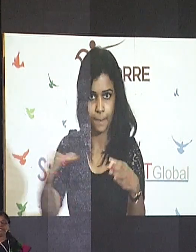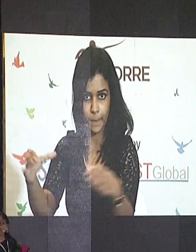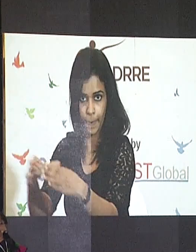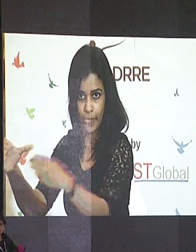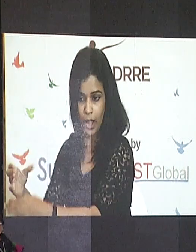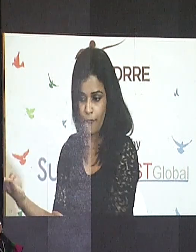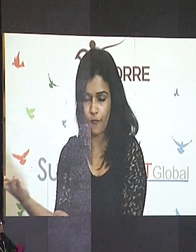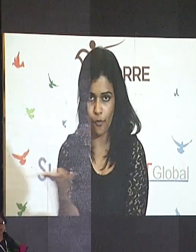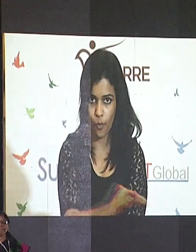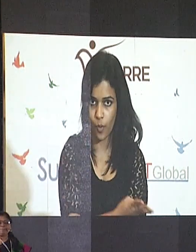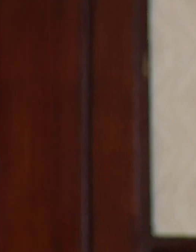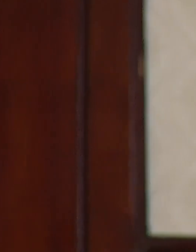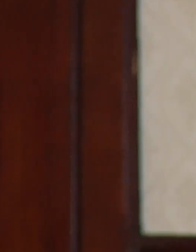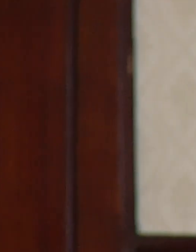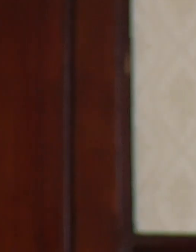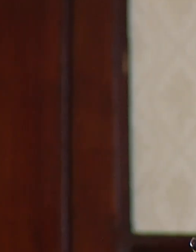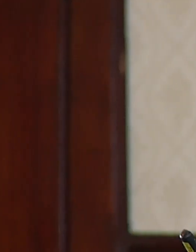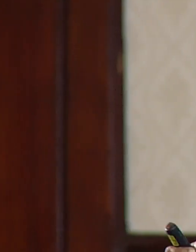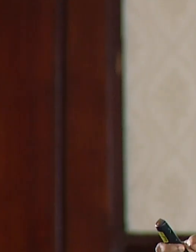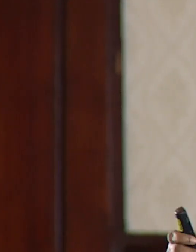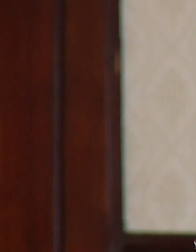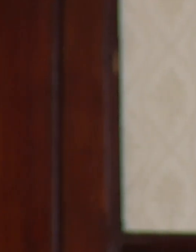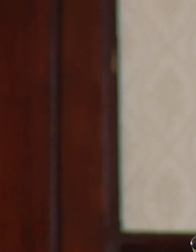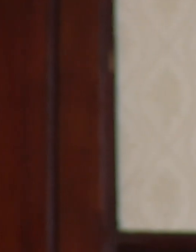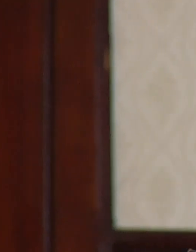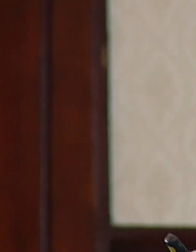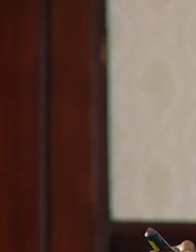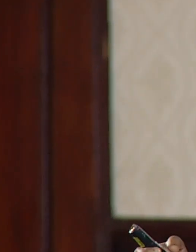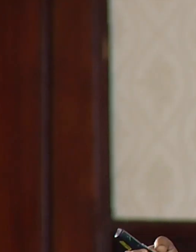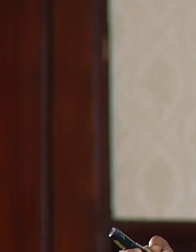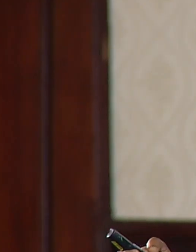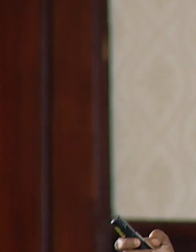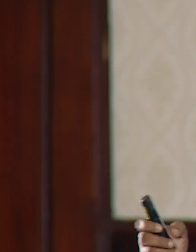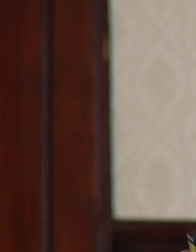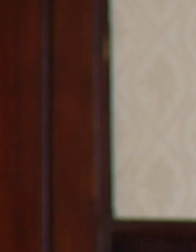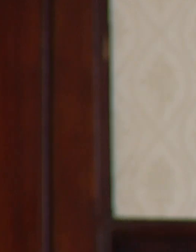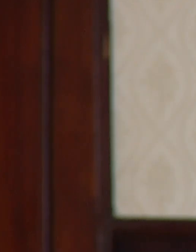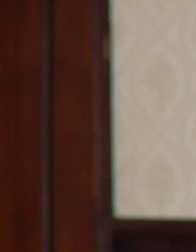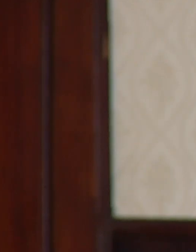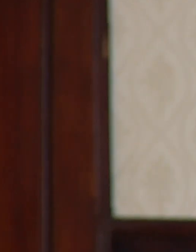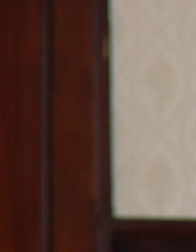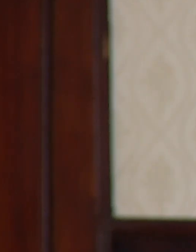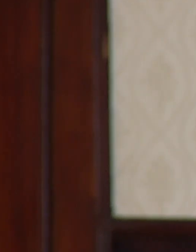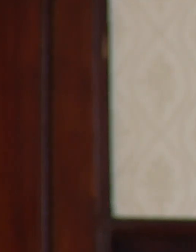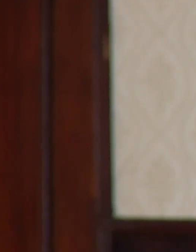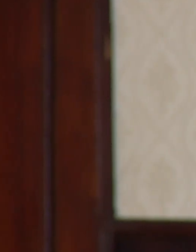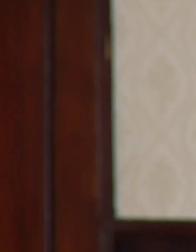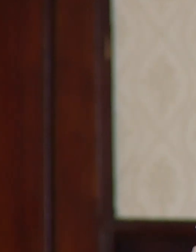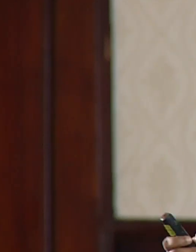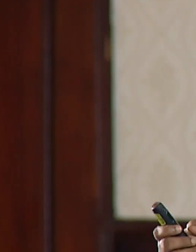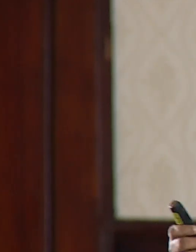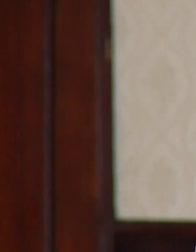and teenaged groups. Toddlers, they had provided repetitive music, that's rhymes,